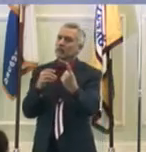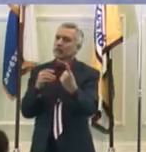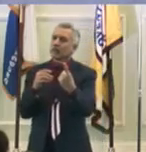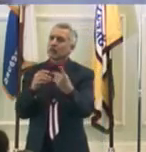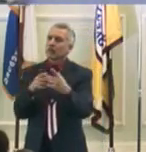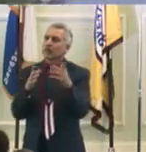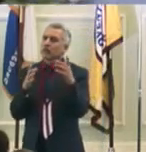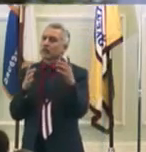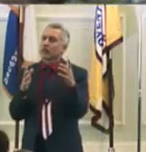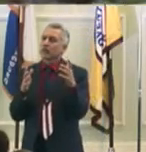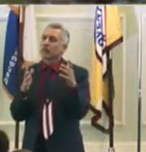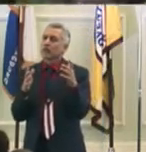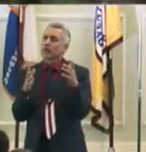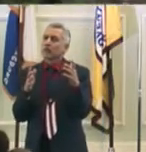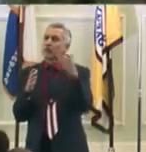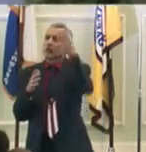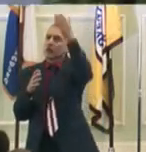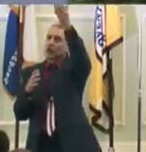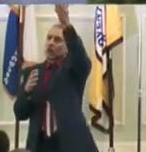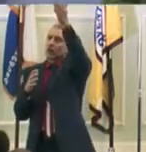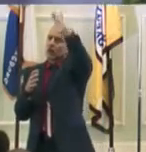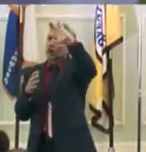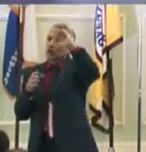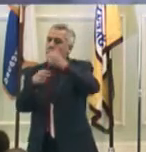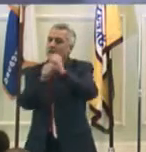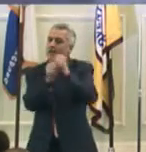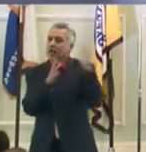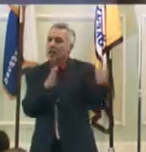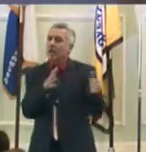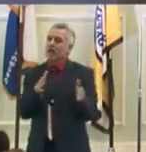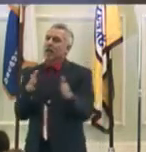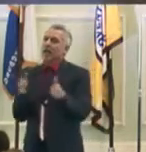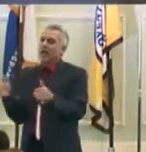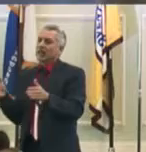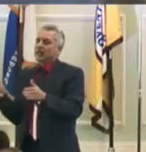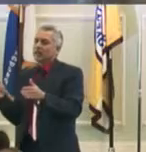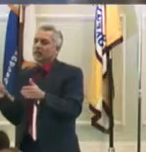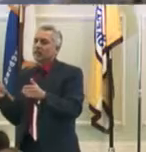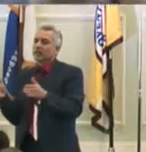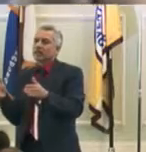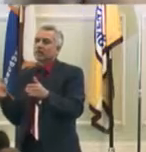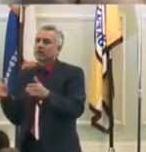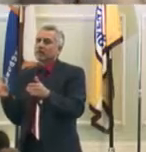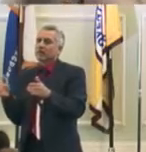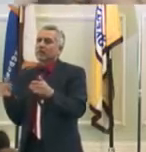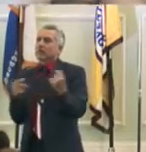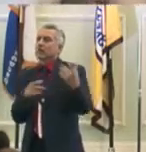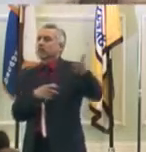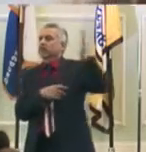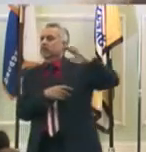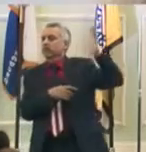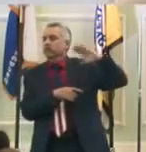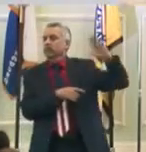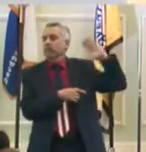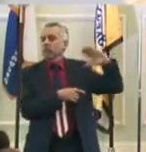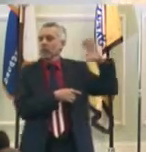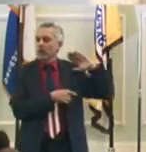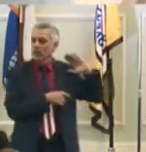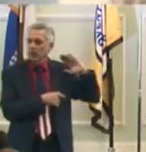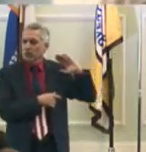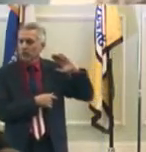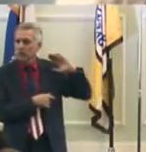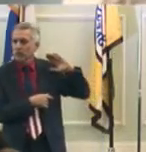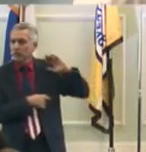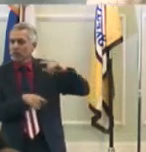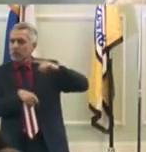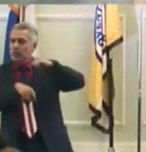plan. We got to bring him back. So Jesus says, I'll go. Well, that theology is okay because John